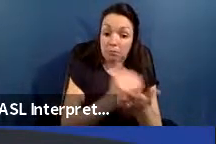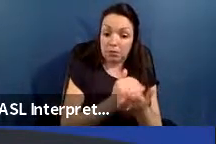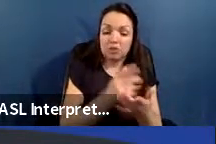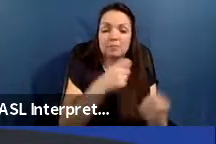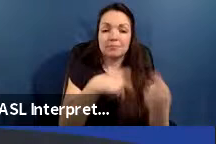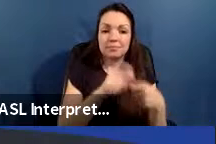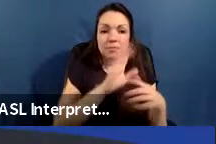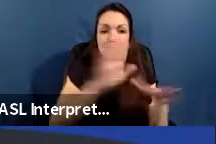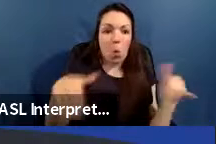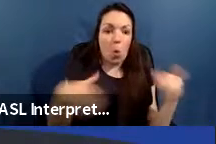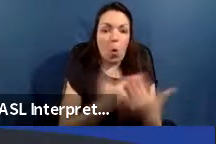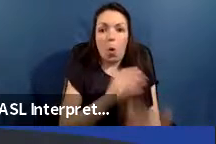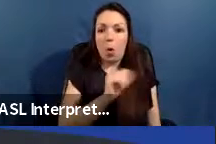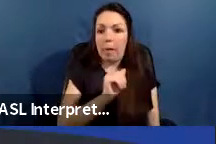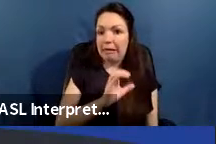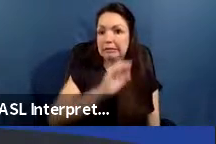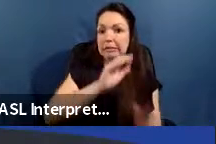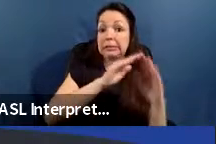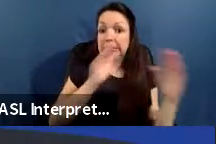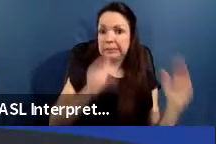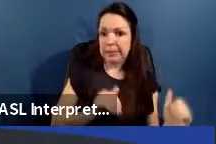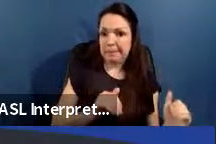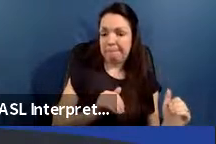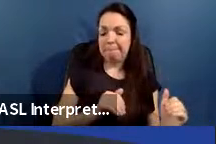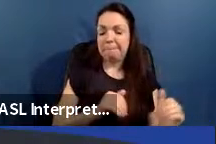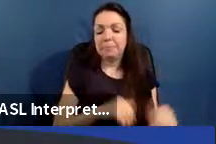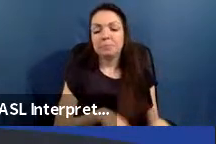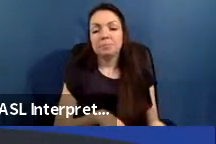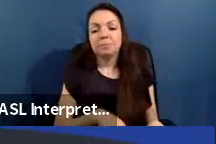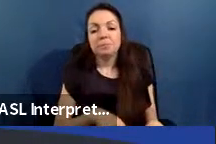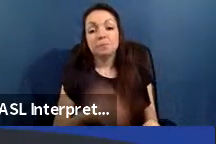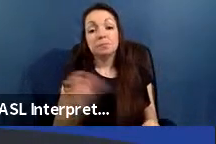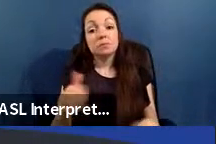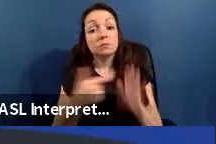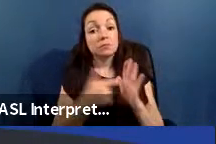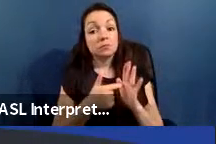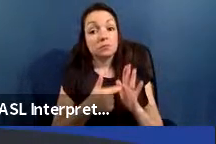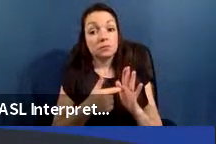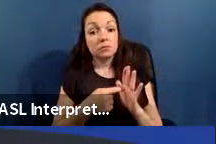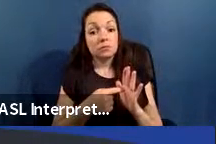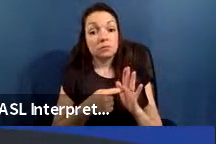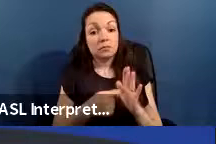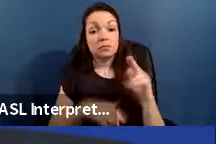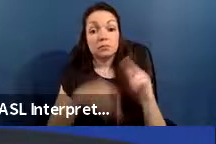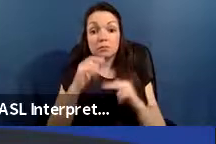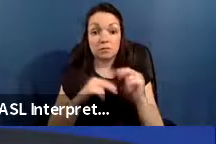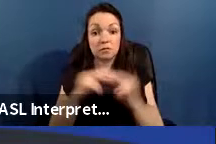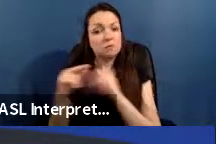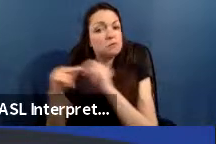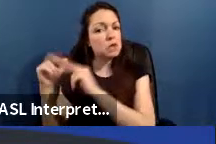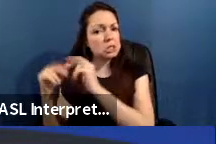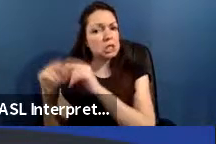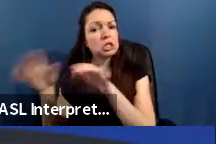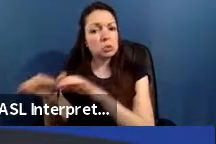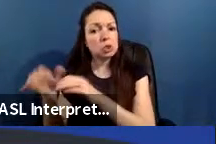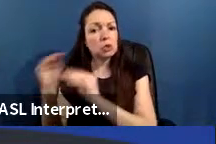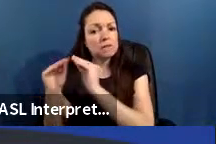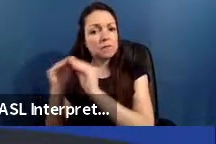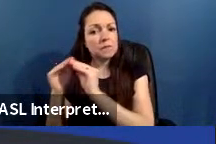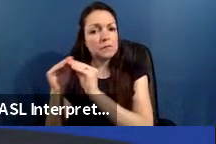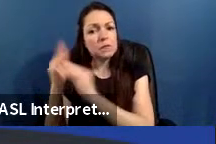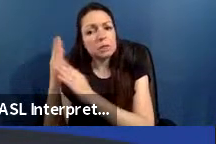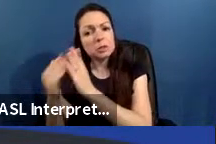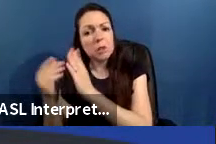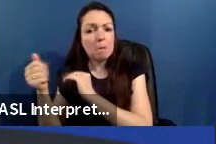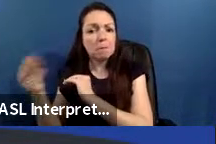entire air conditioning system. Roofs is another example. Facilities would do some roof patching where a full roof replacement